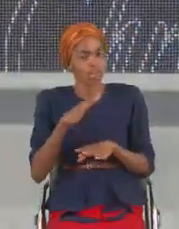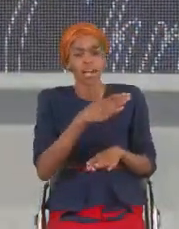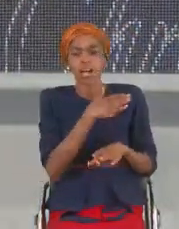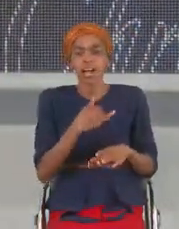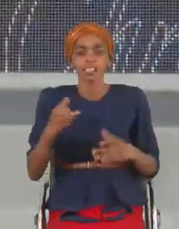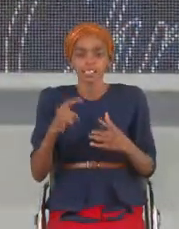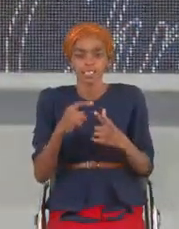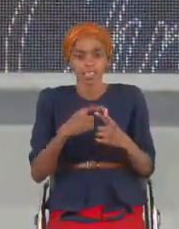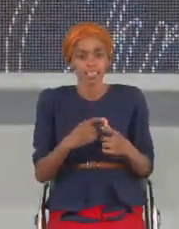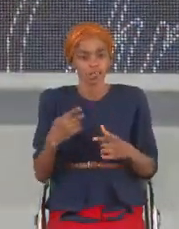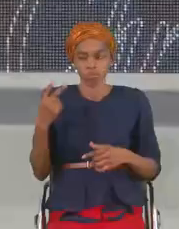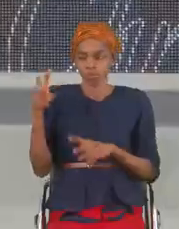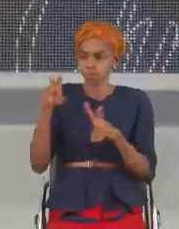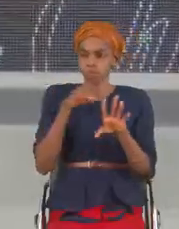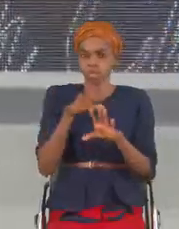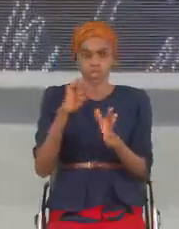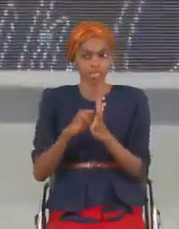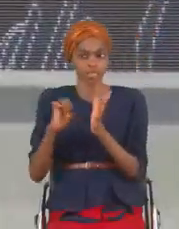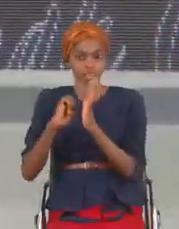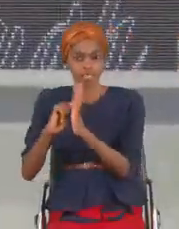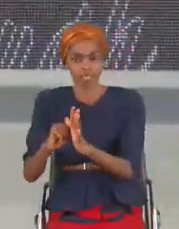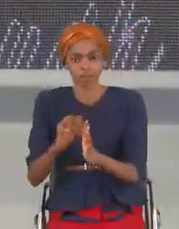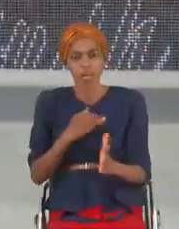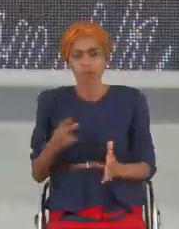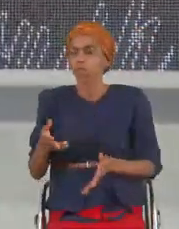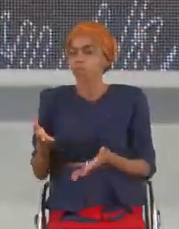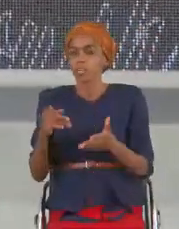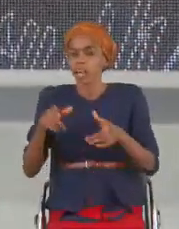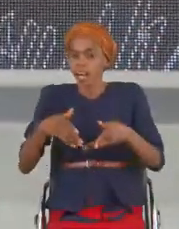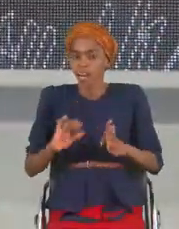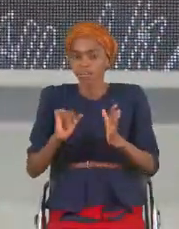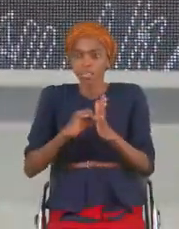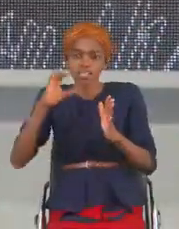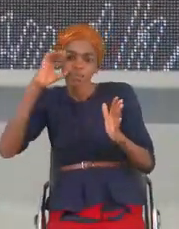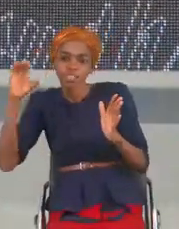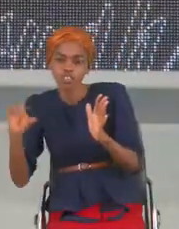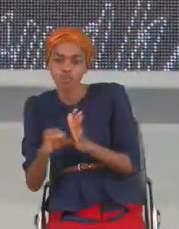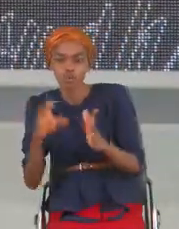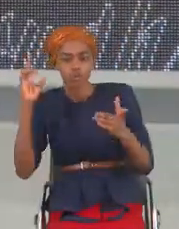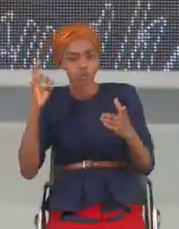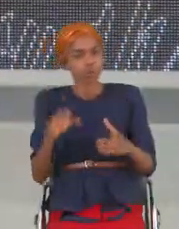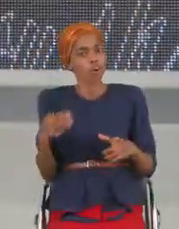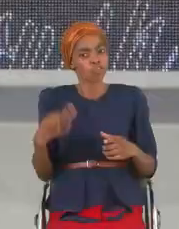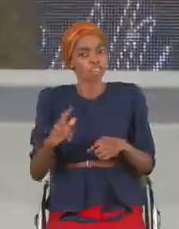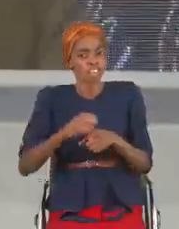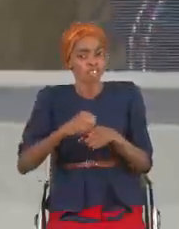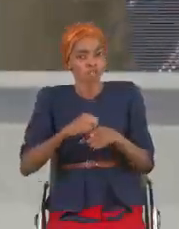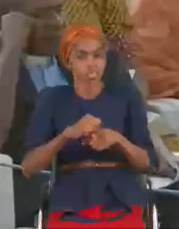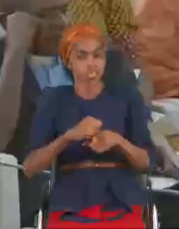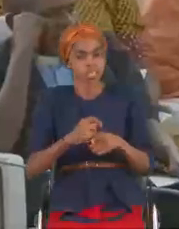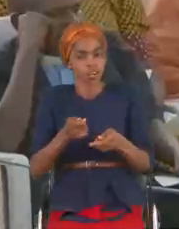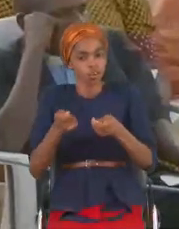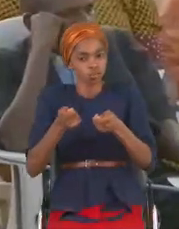we look at that portrait, and we allow that portrait of the disciplined soldier